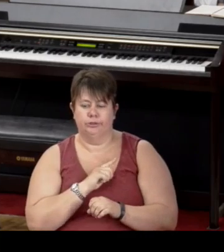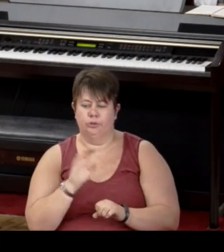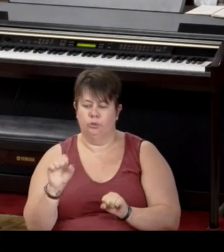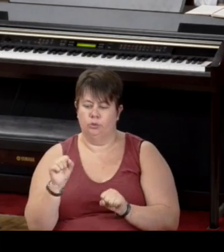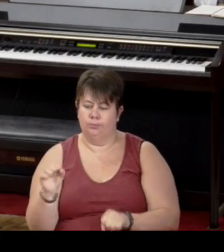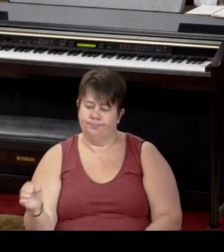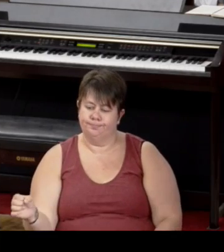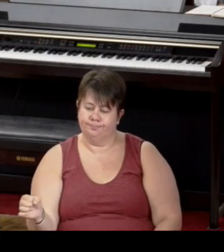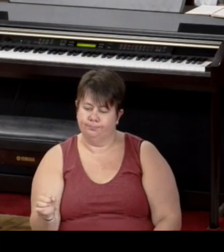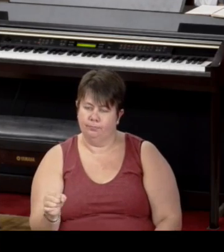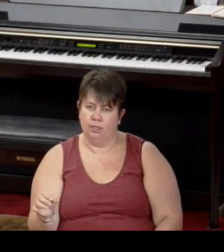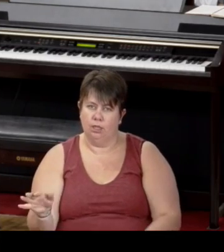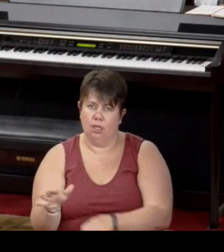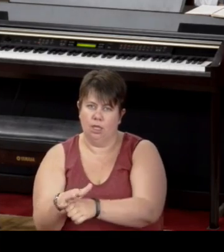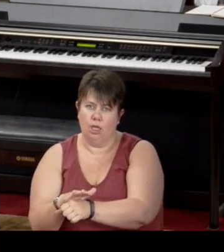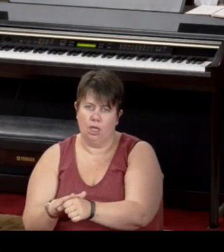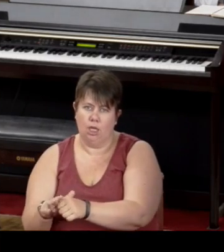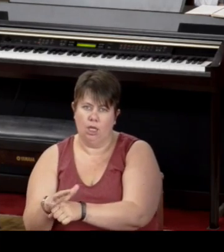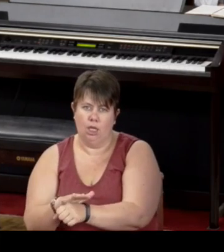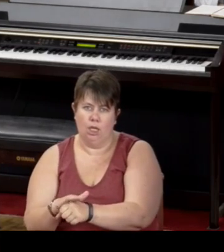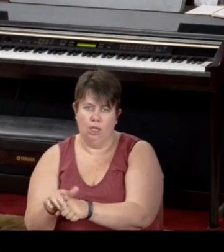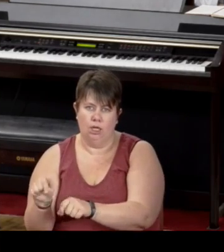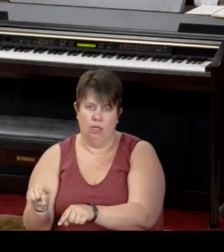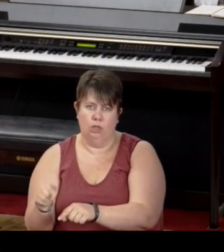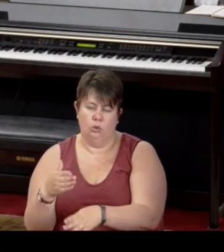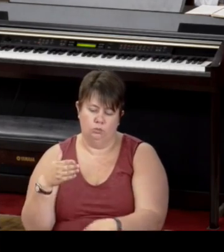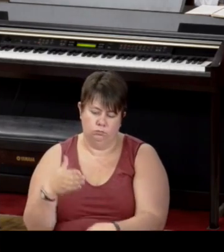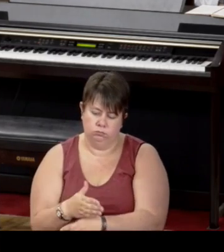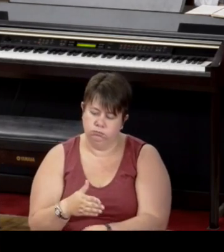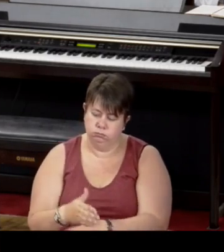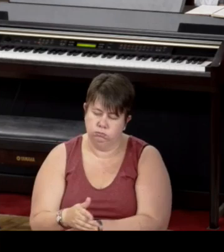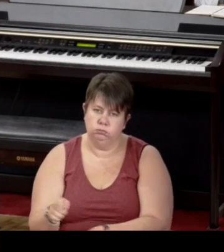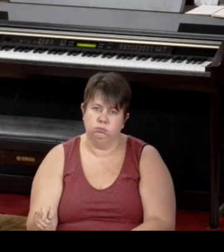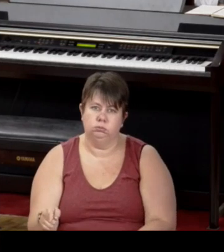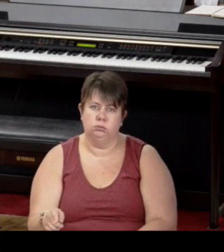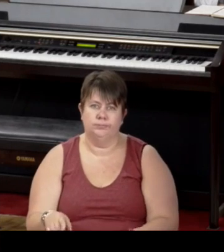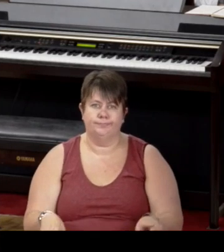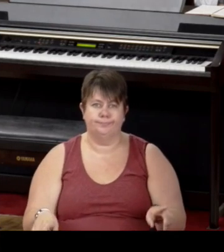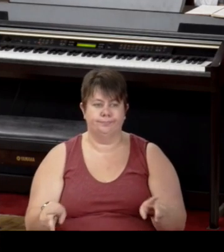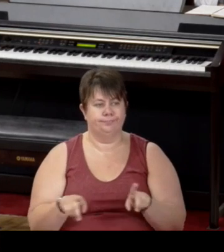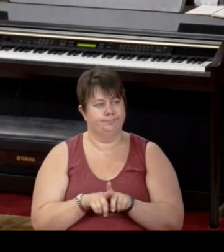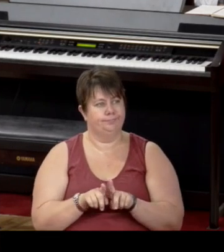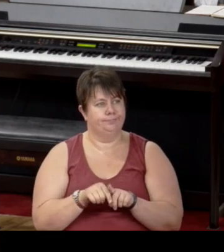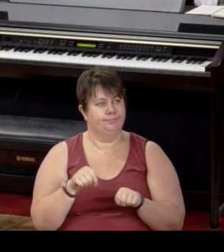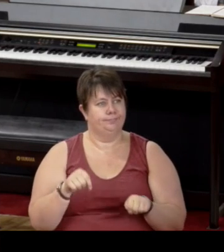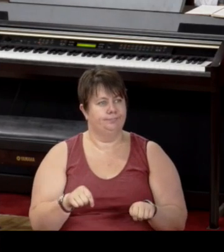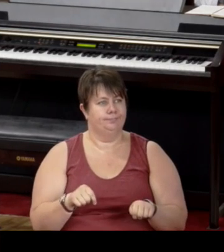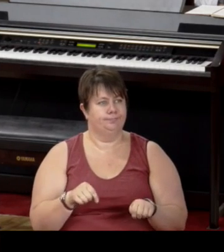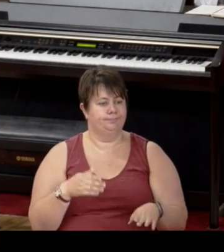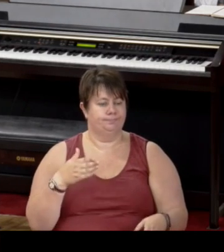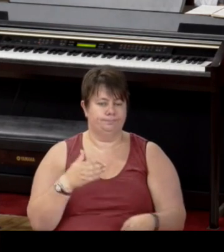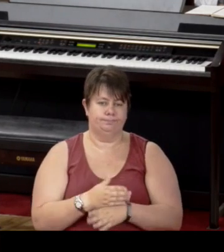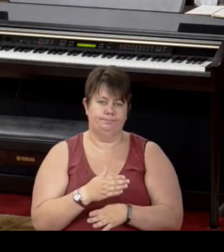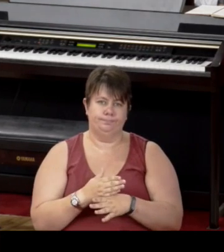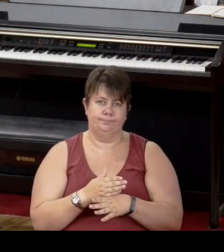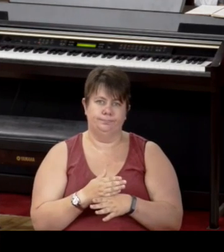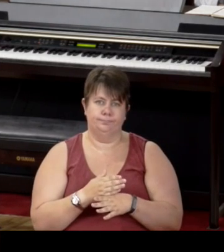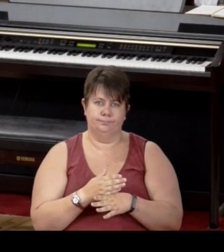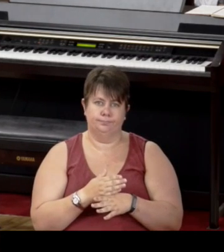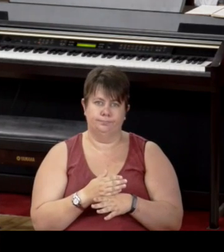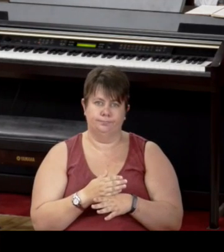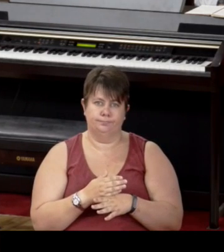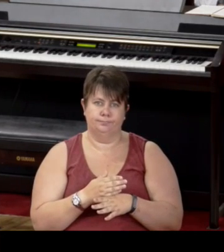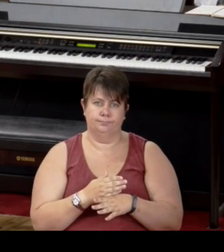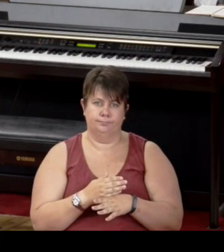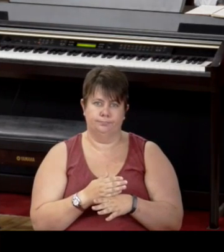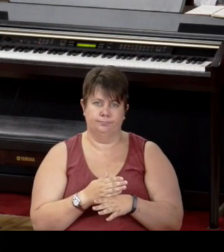industry in Thyatira. The local industry for Motherwell was steel. I was reading an article this week, actually, that it's